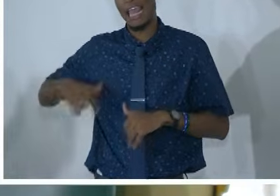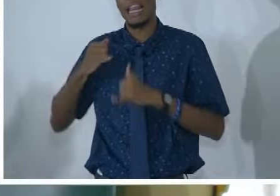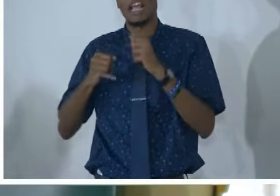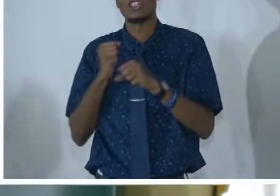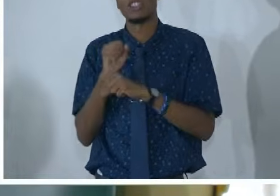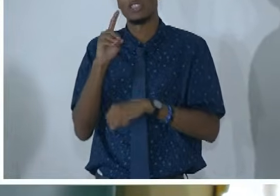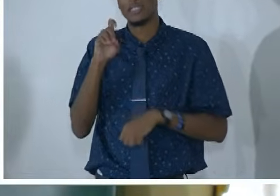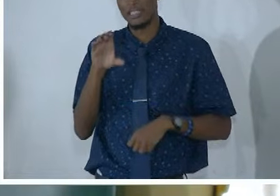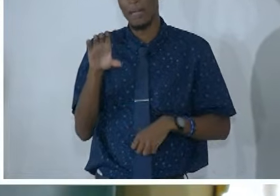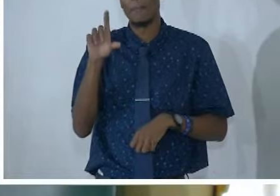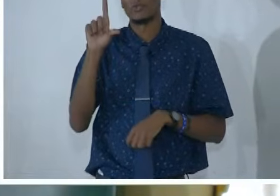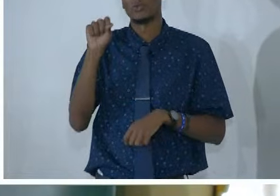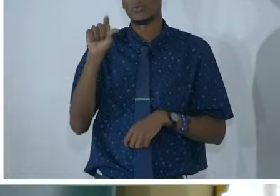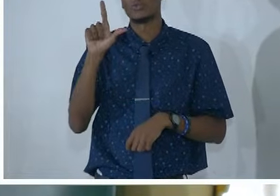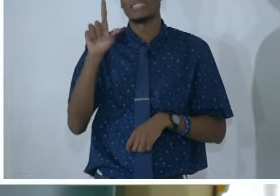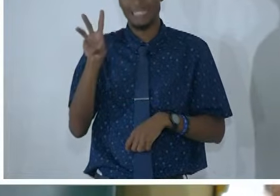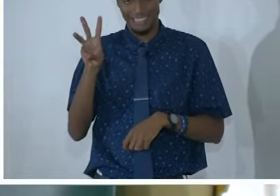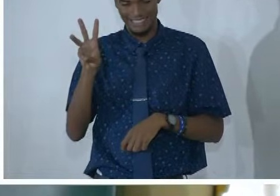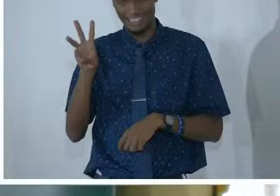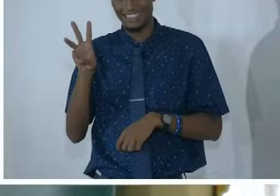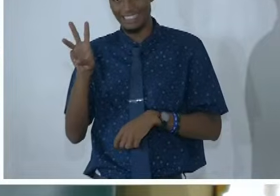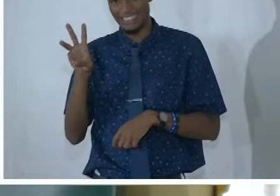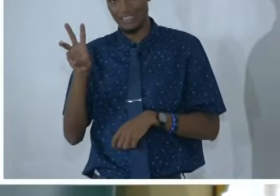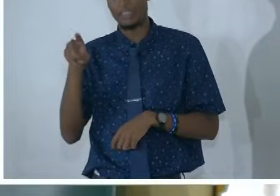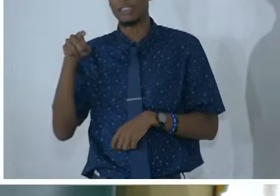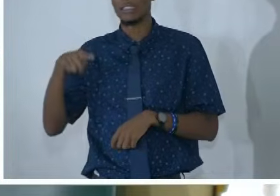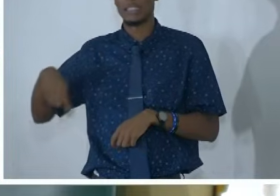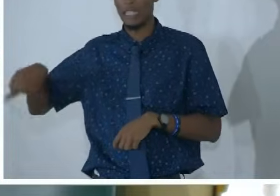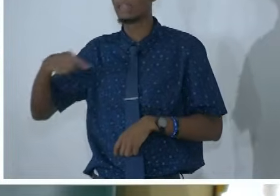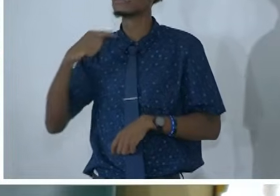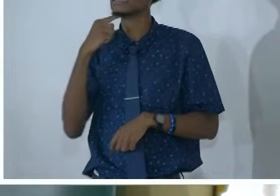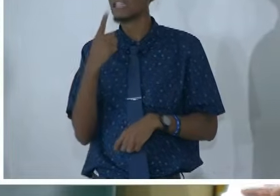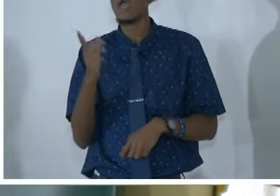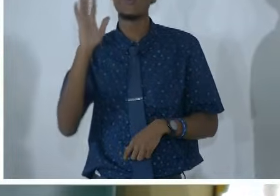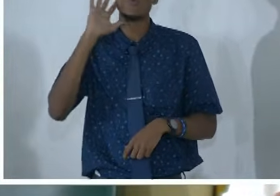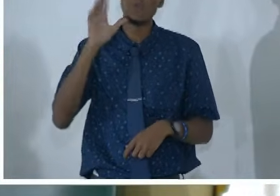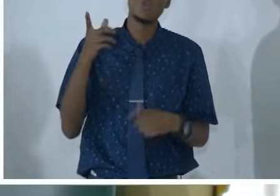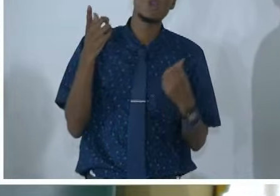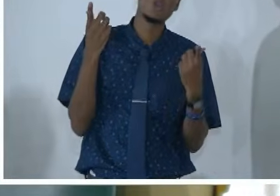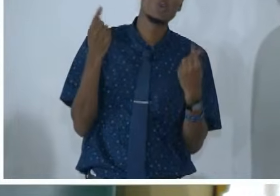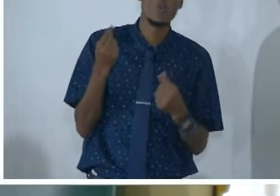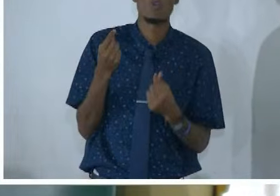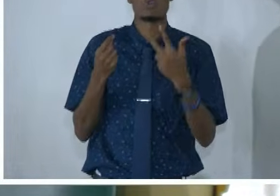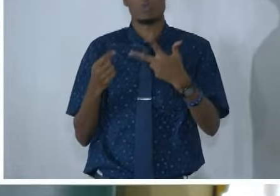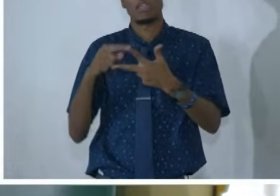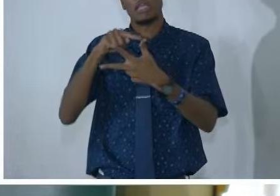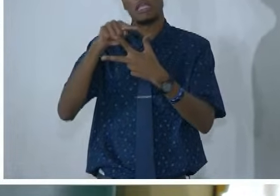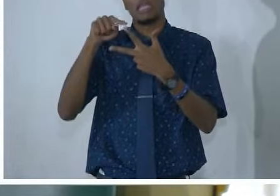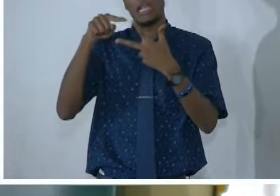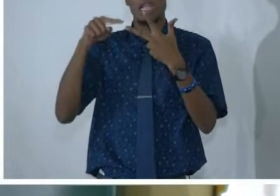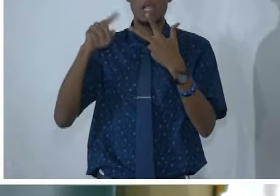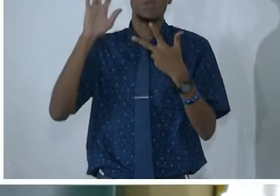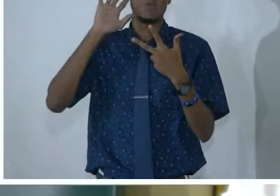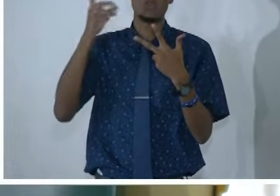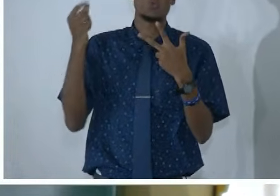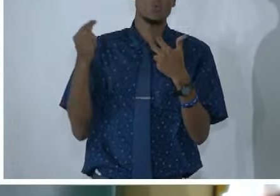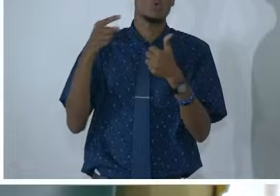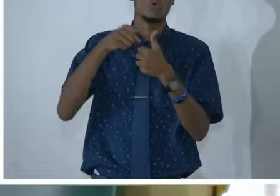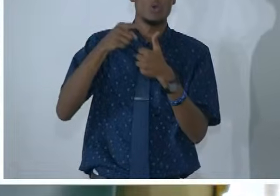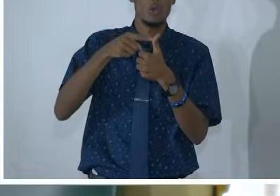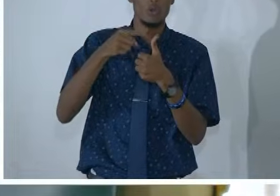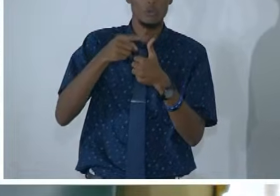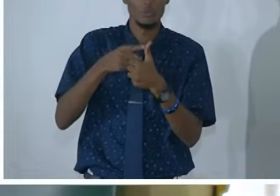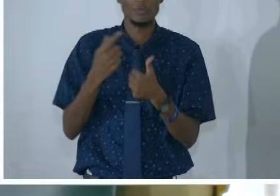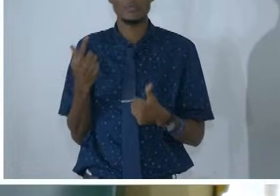of 2026. They had said they were going to do 3 things They were going to do a